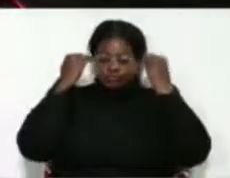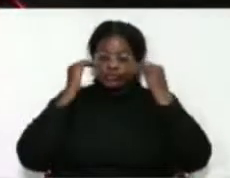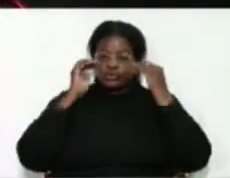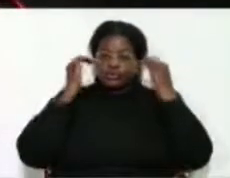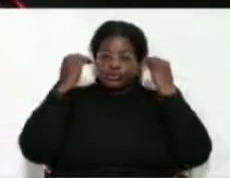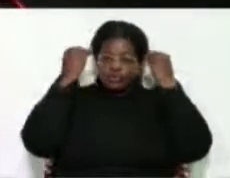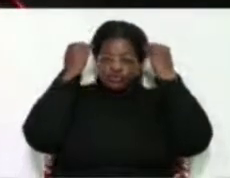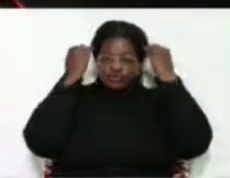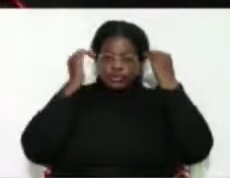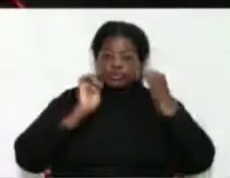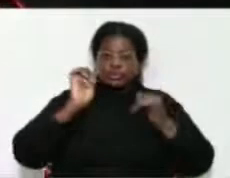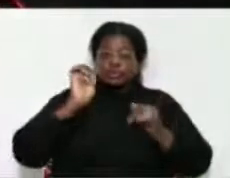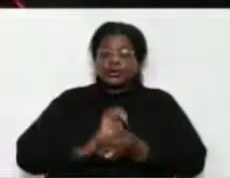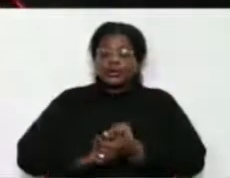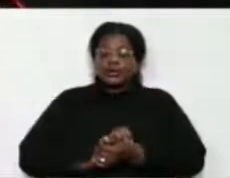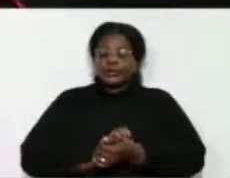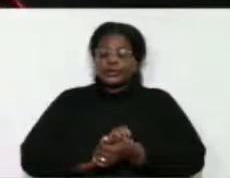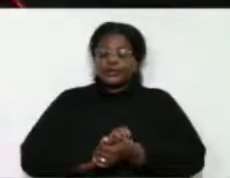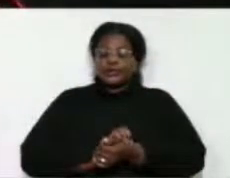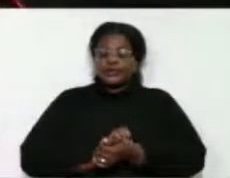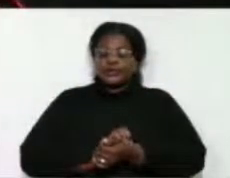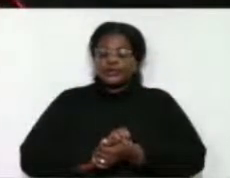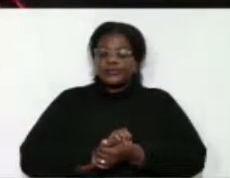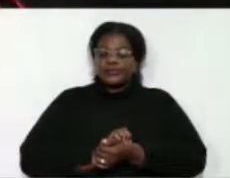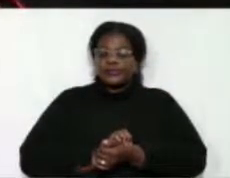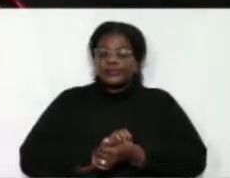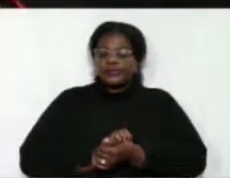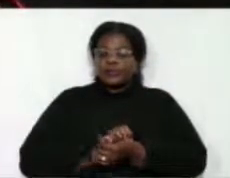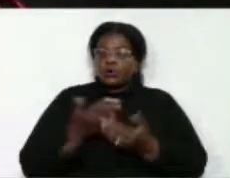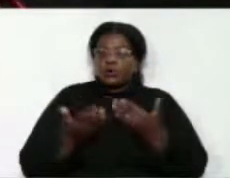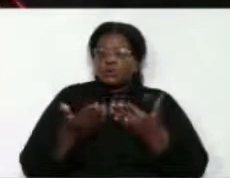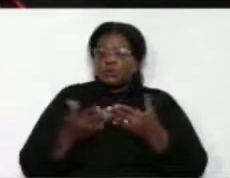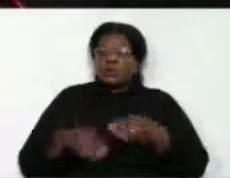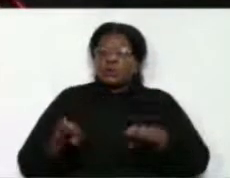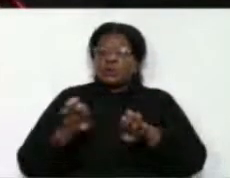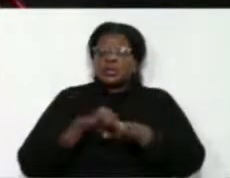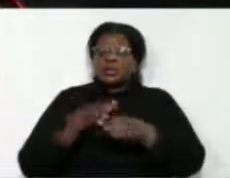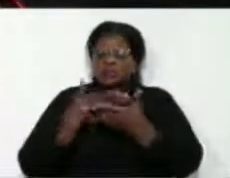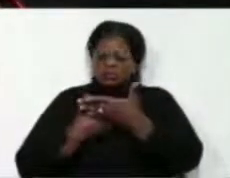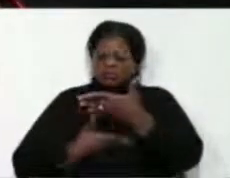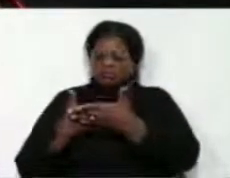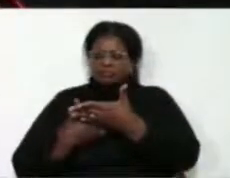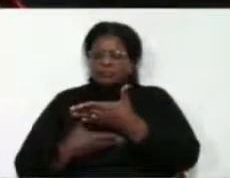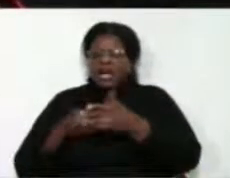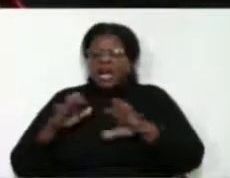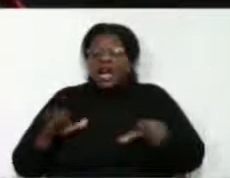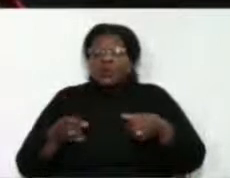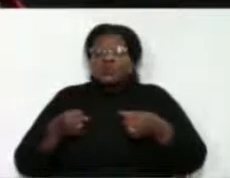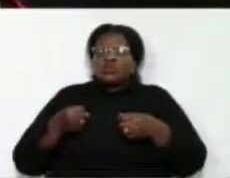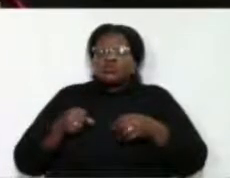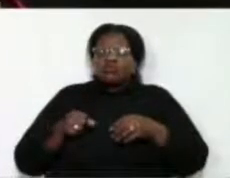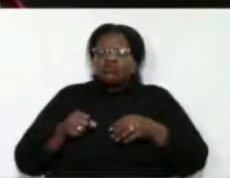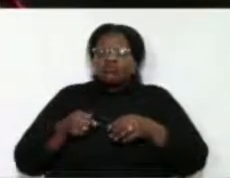to go camping together or something first. Maybe you need to do whitewater rafting and see how you fight with each other in a stressful